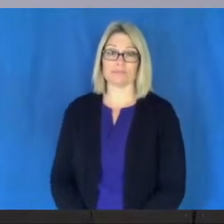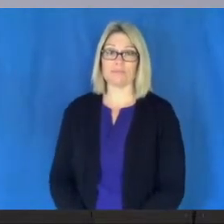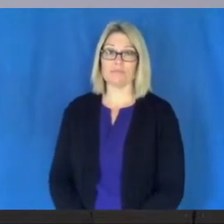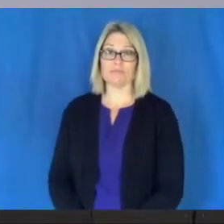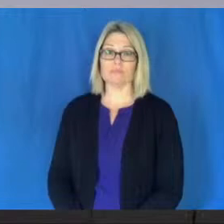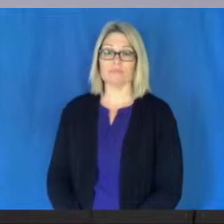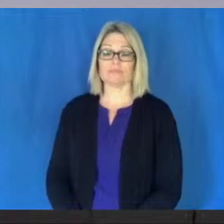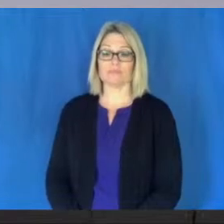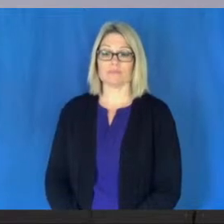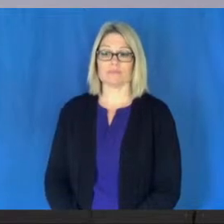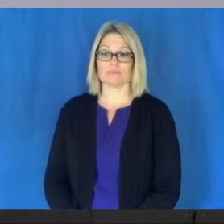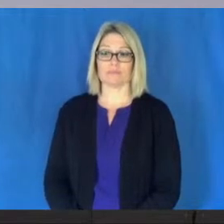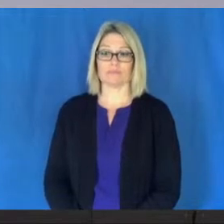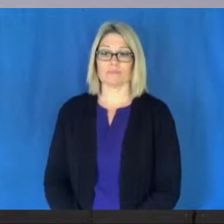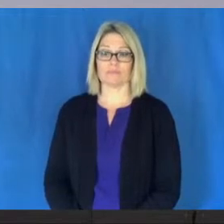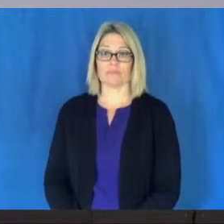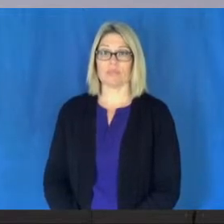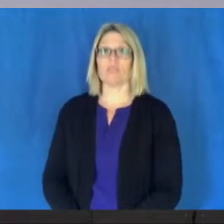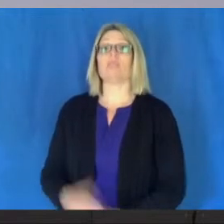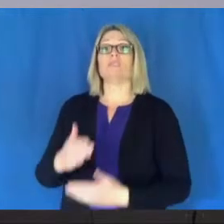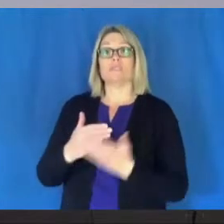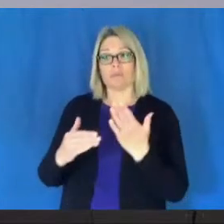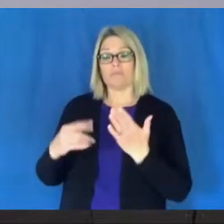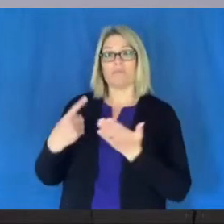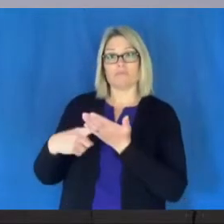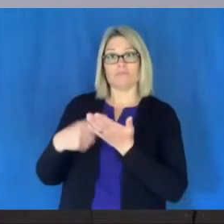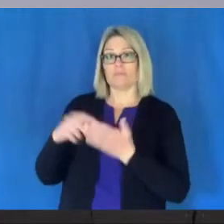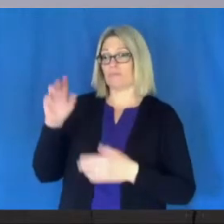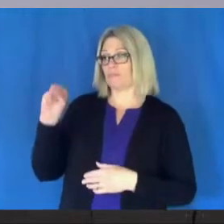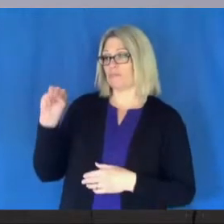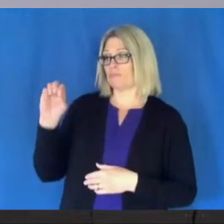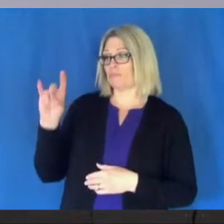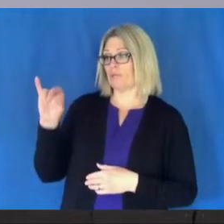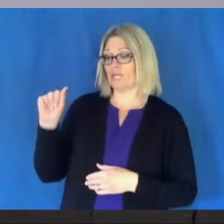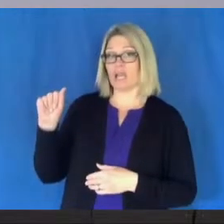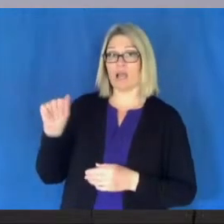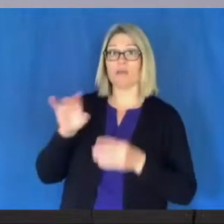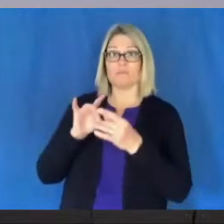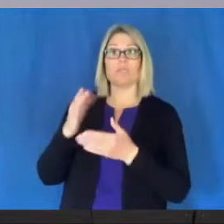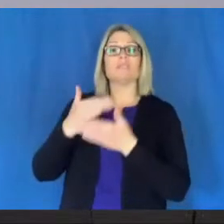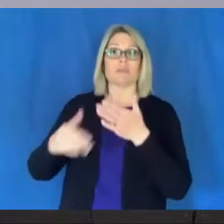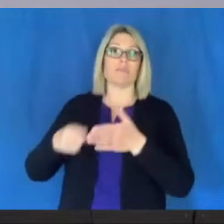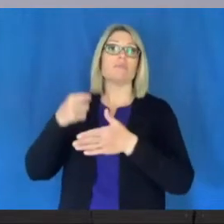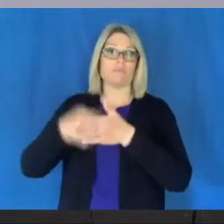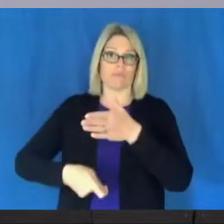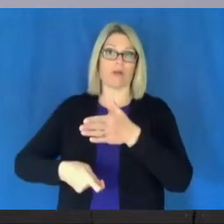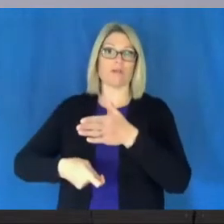media, there have been some recent charges related to